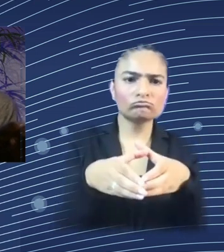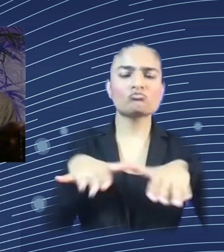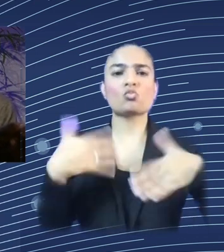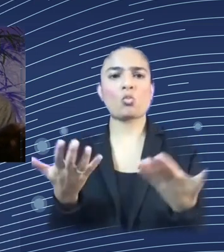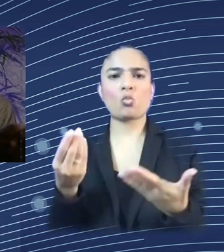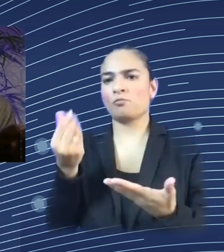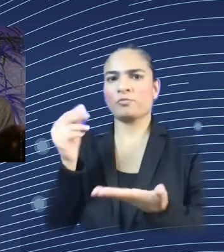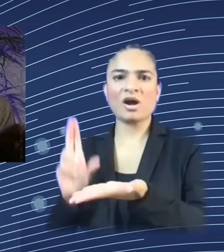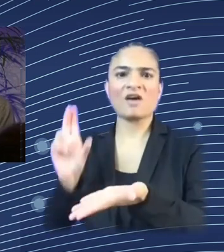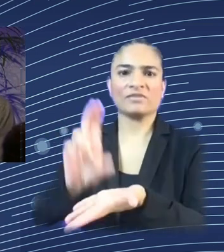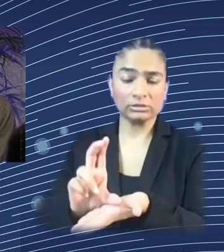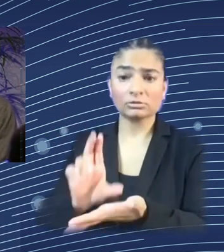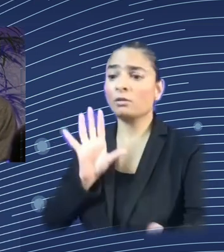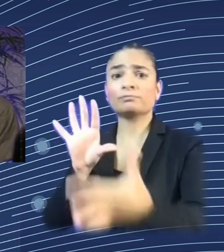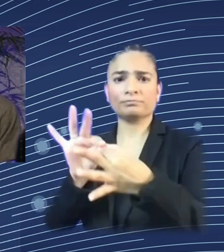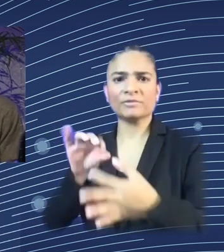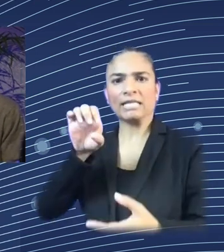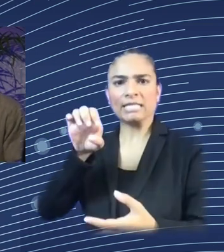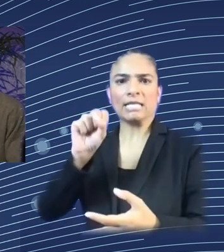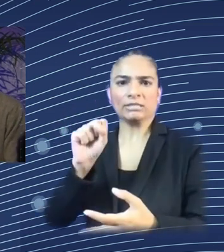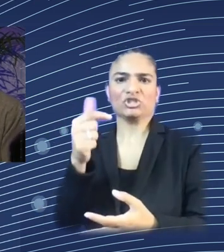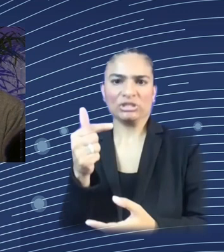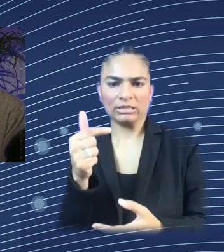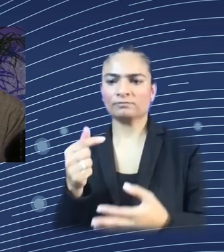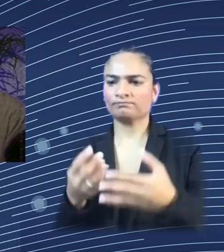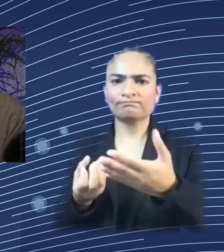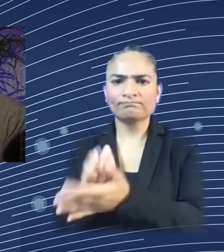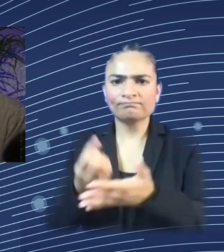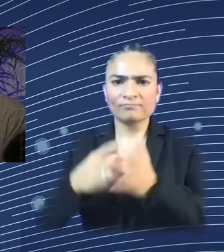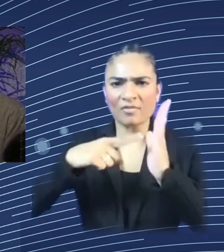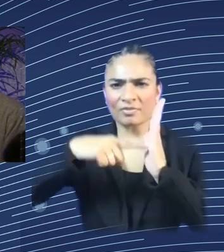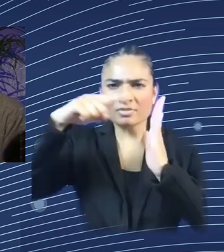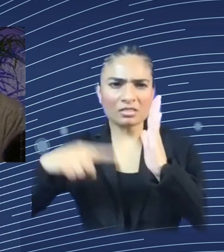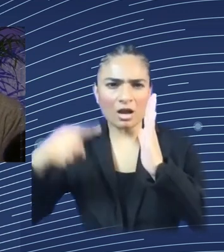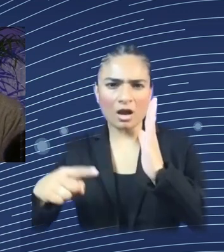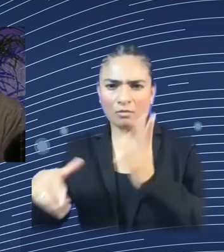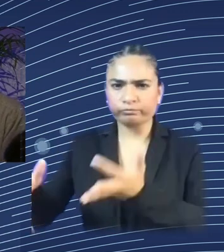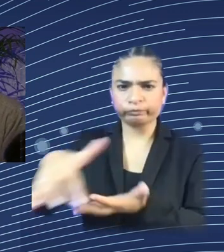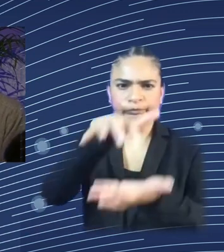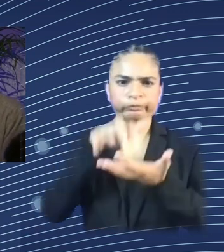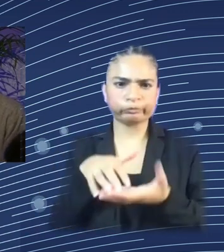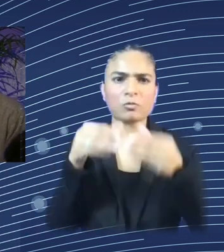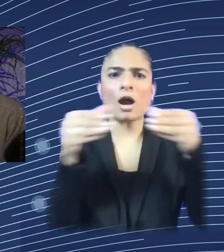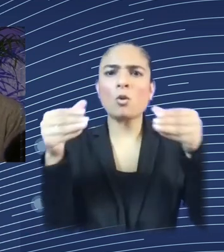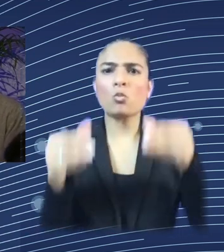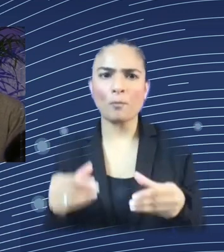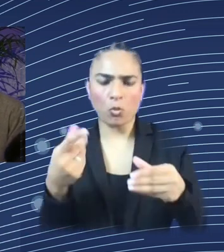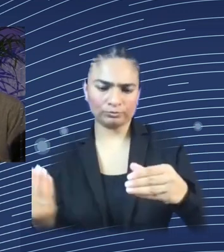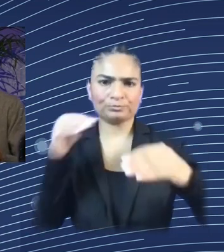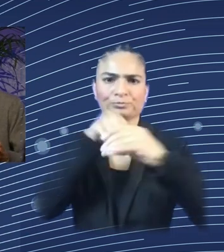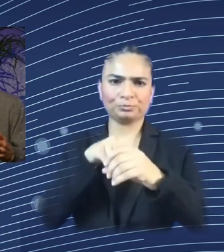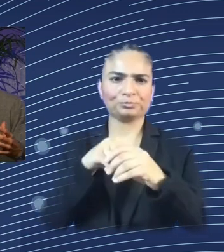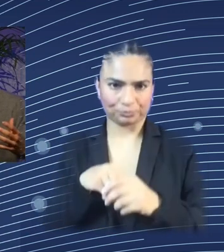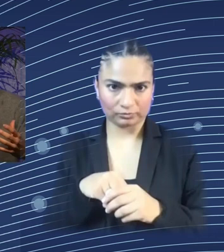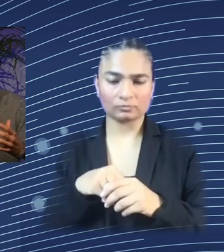We're a team of 10. We're based in Brussels. We've partnered with a couple of large Belgium corporates. And we build these